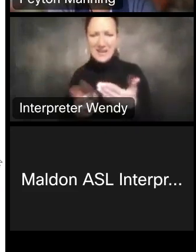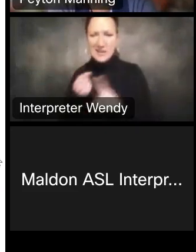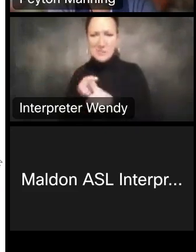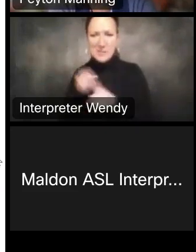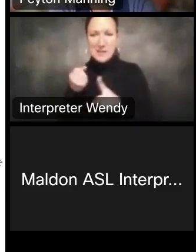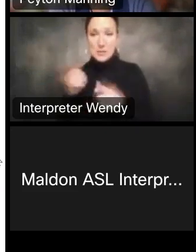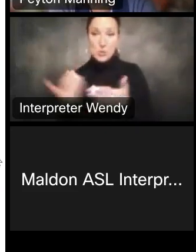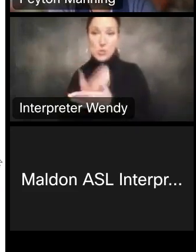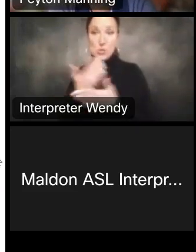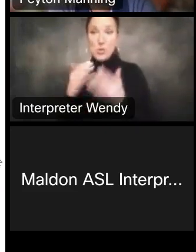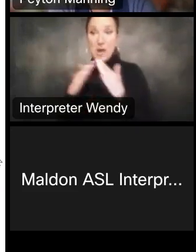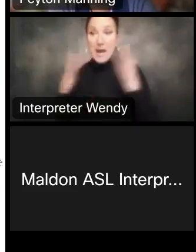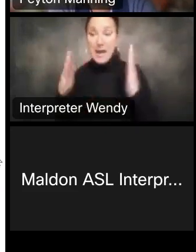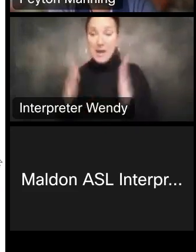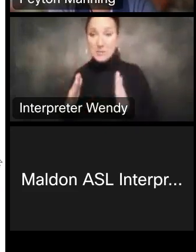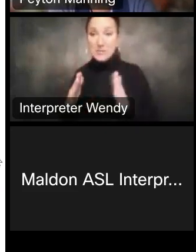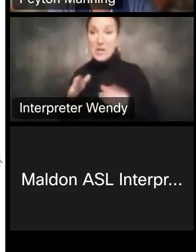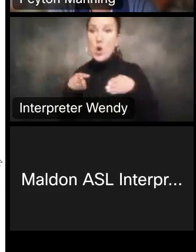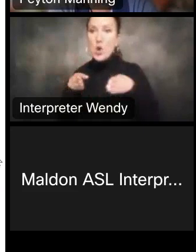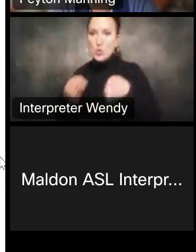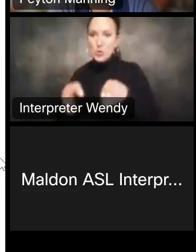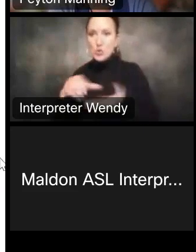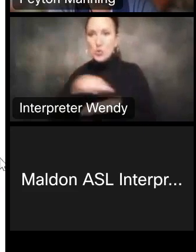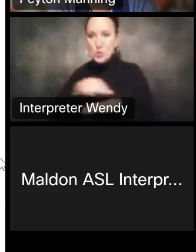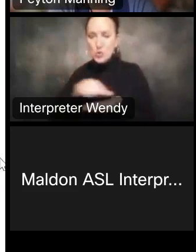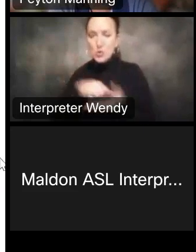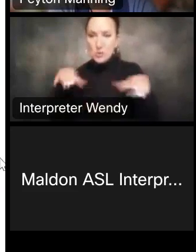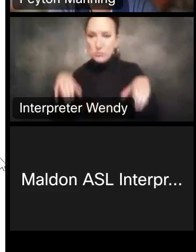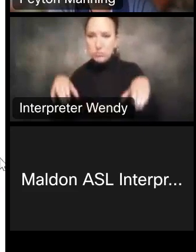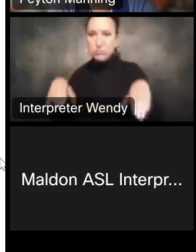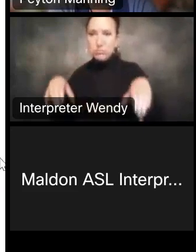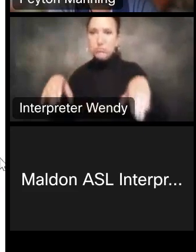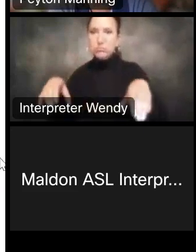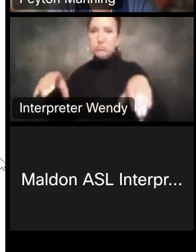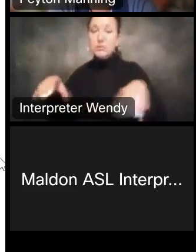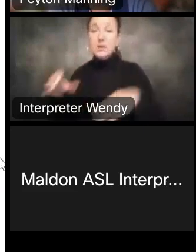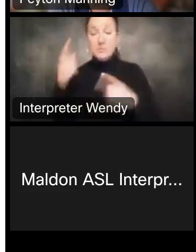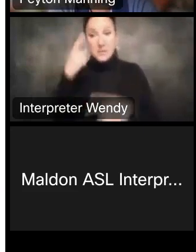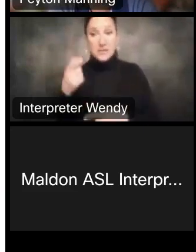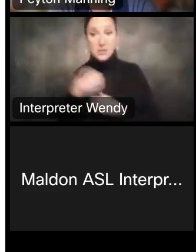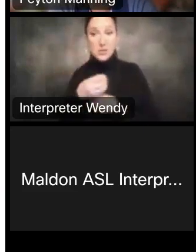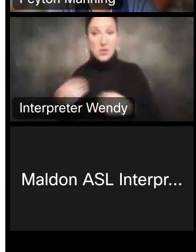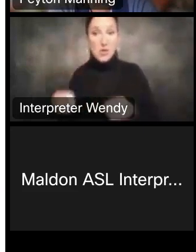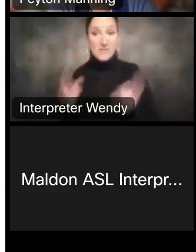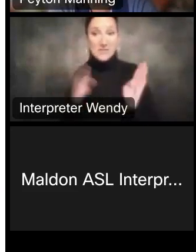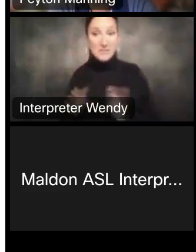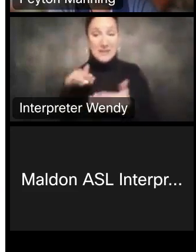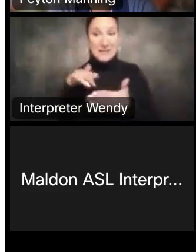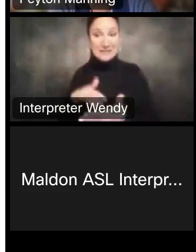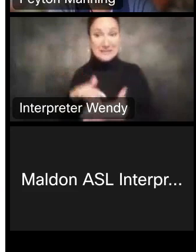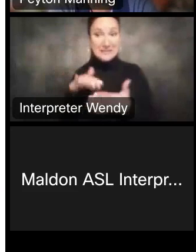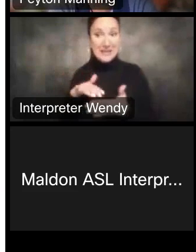residents along New York Avenue as part of the New York Avenue corridor plan currently under the Office of Planning study?